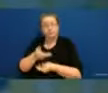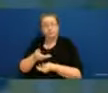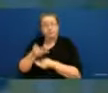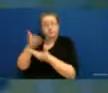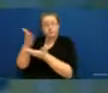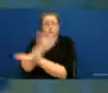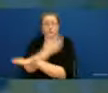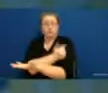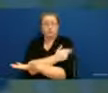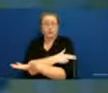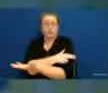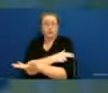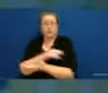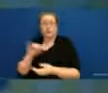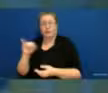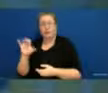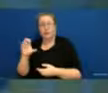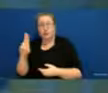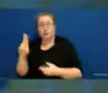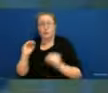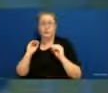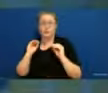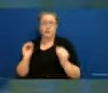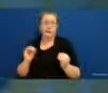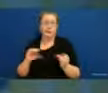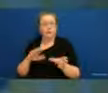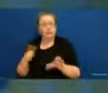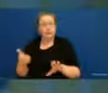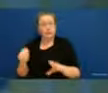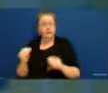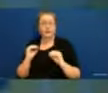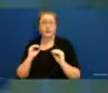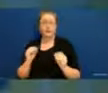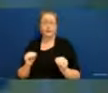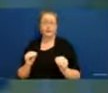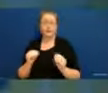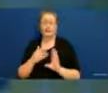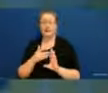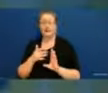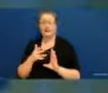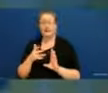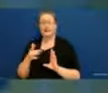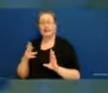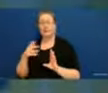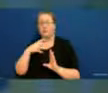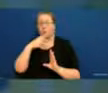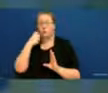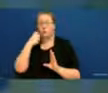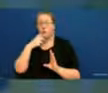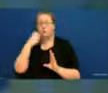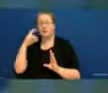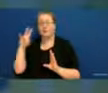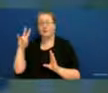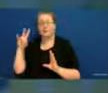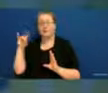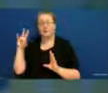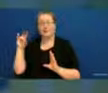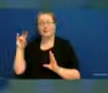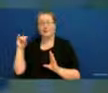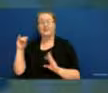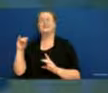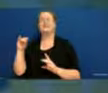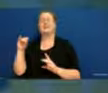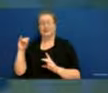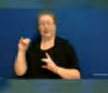had nobody who's required ICU care, and thankfully no deaths. Where we see the tragedy is later on. After